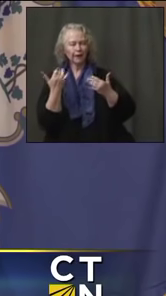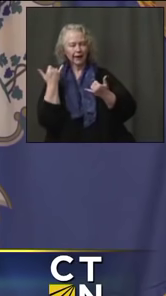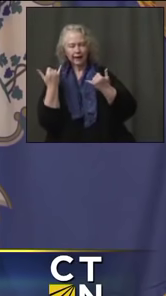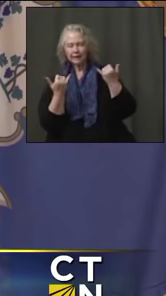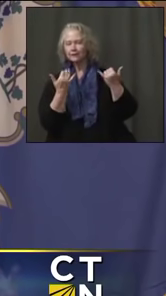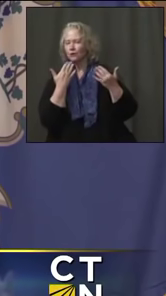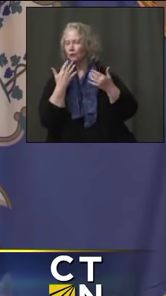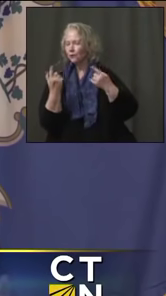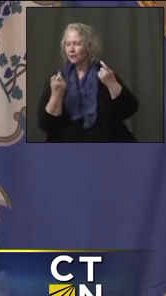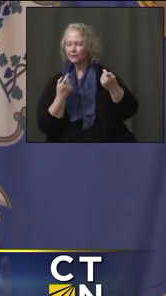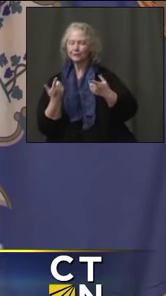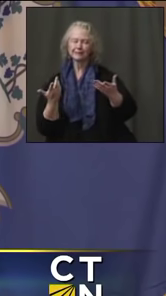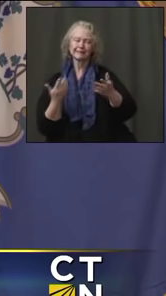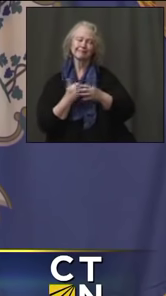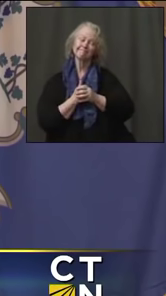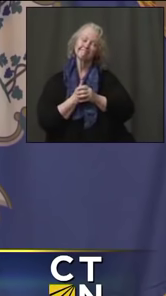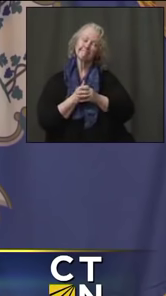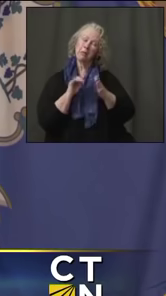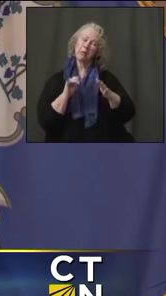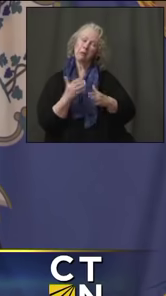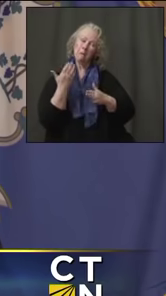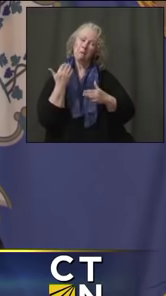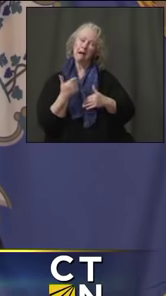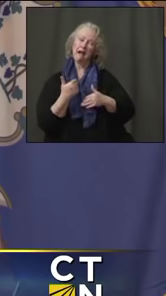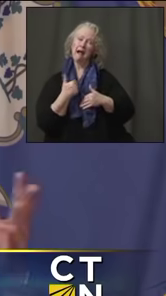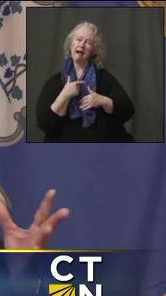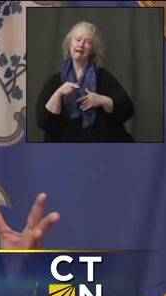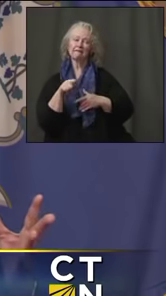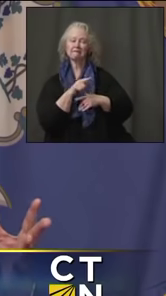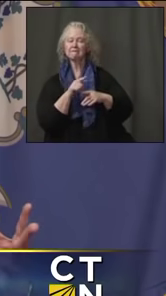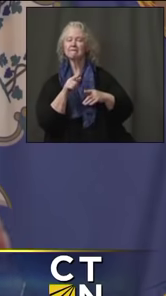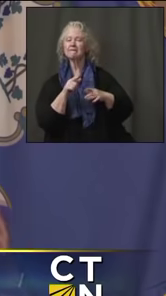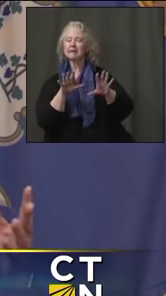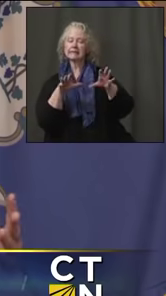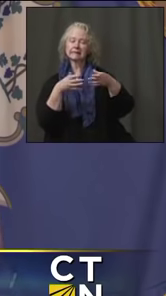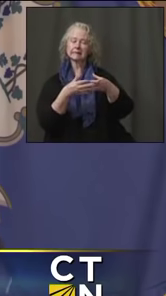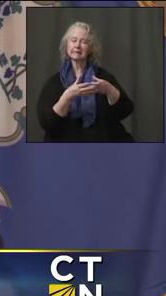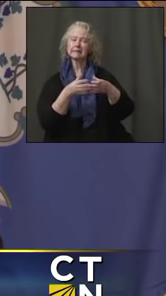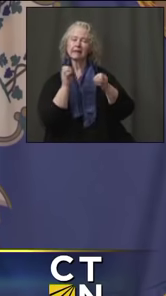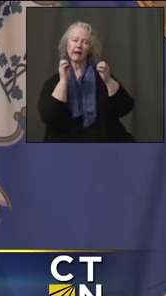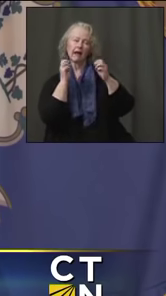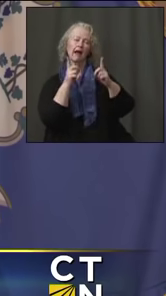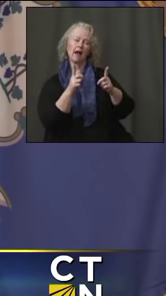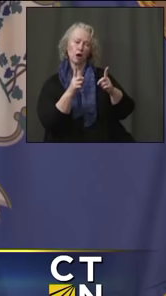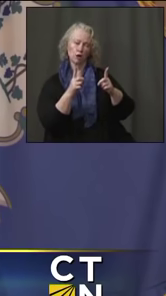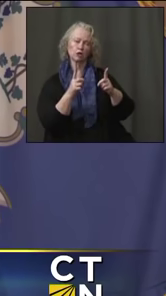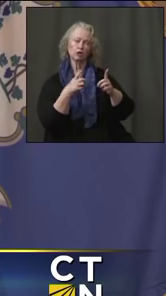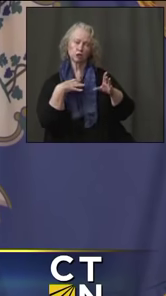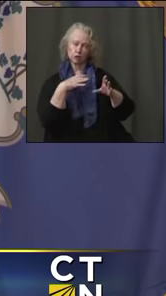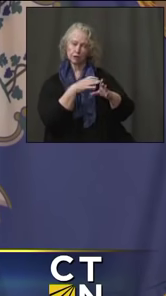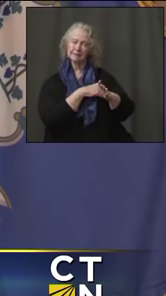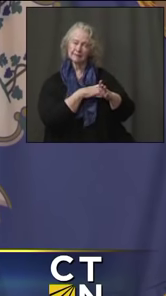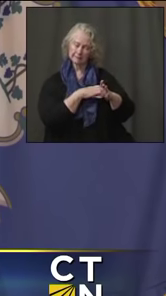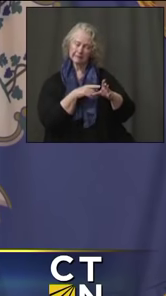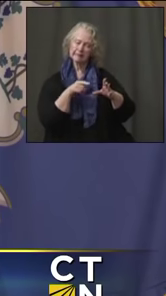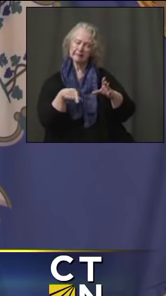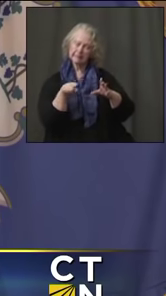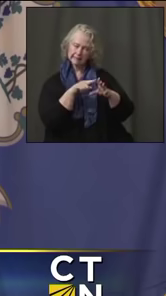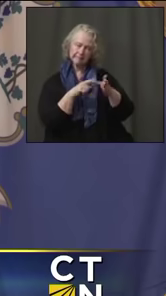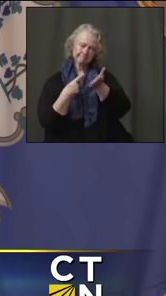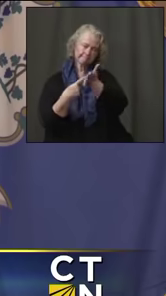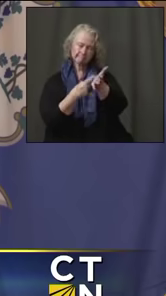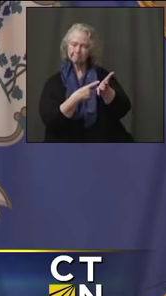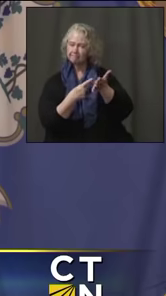interesting ideas. That's why I have our educational leaders. We have a whole educational subcommittee to our reopen task force.